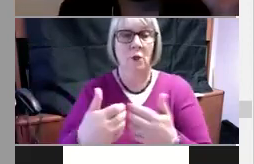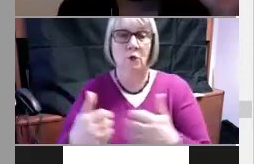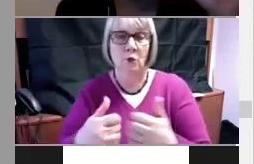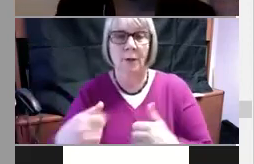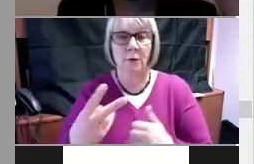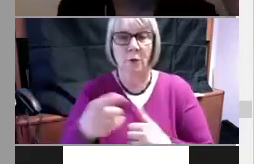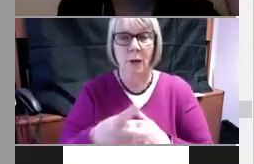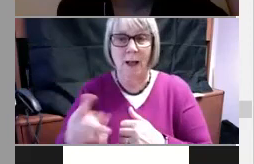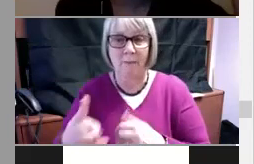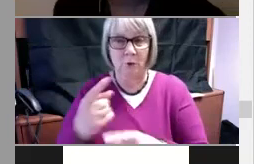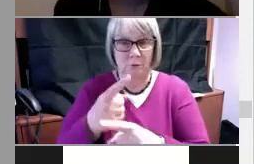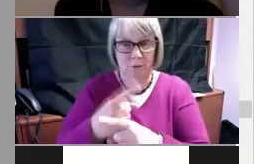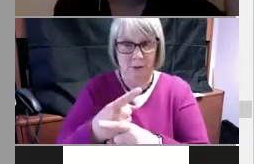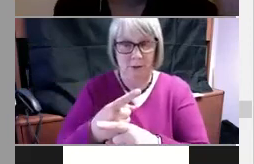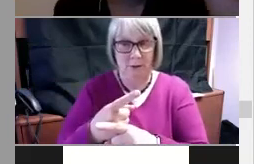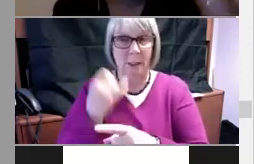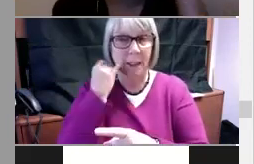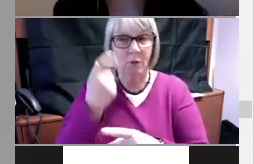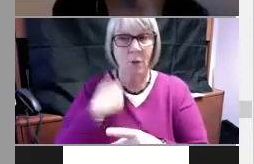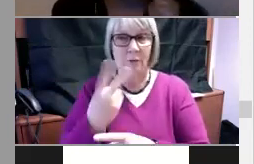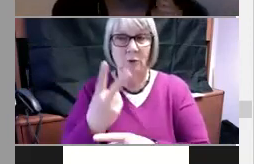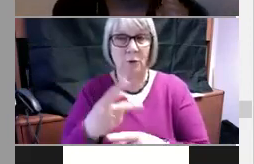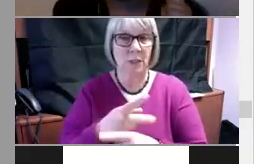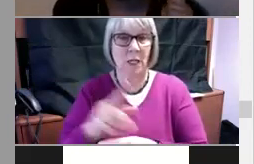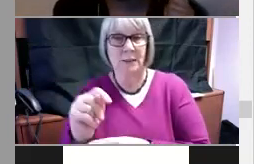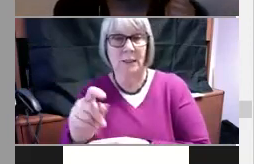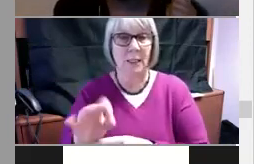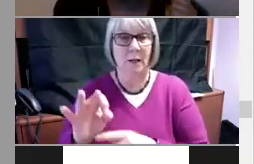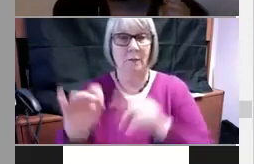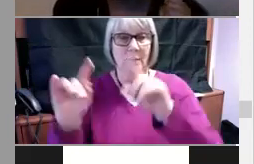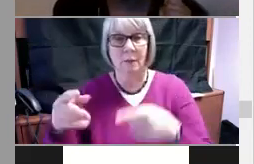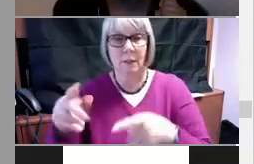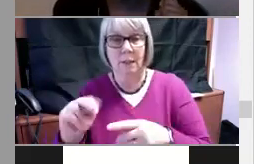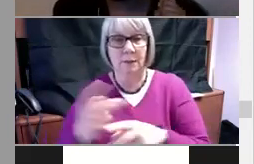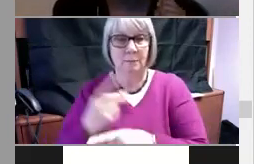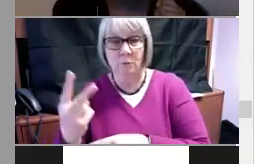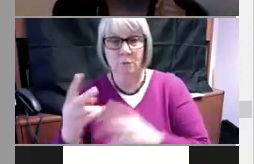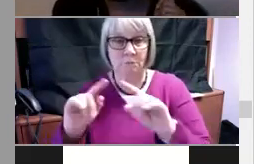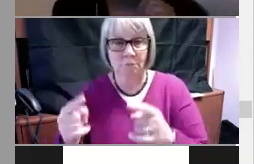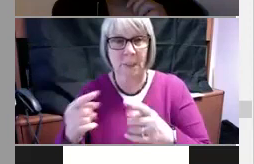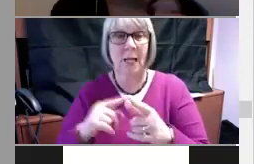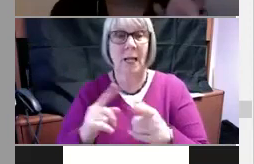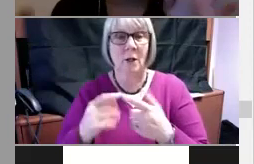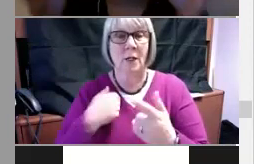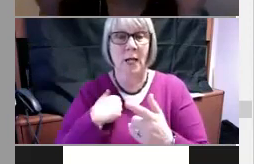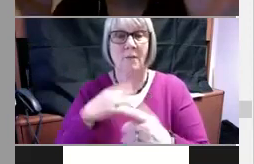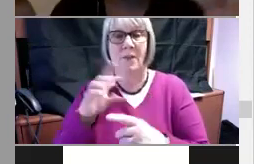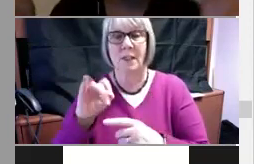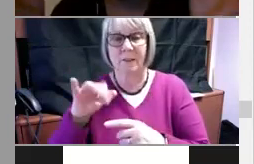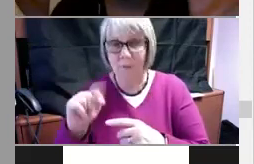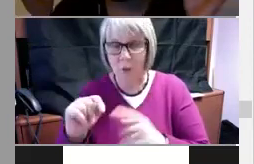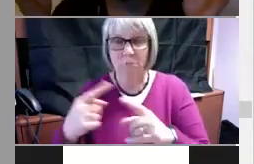separately. So we had 2 times t of n by 2 complexity. And then we have the default complexity